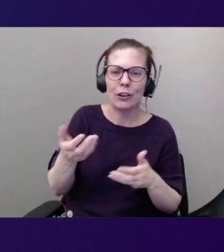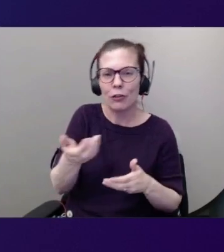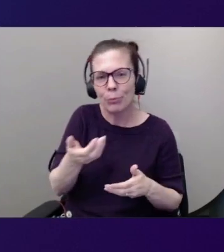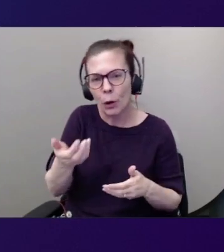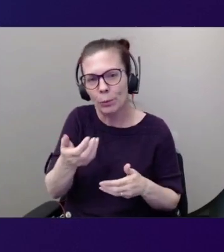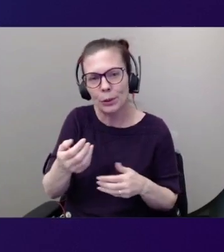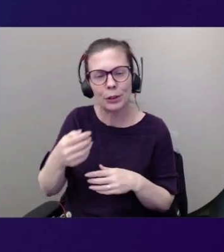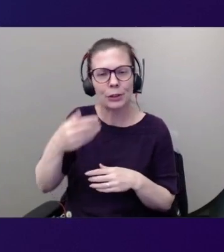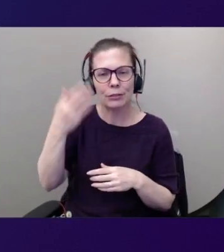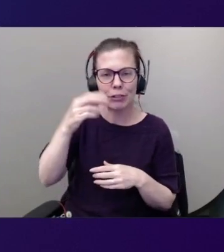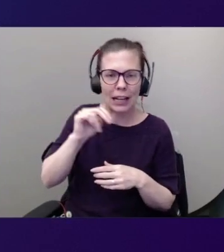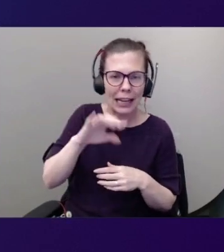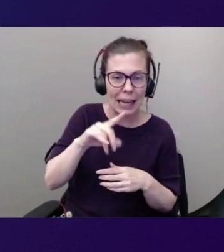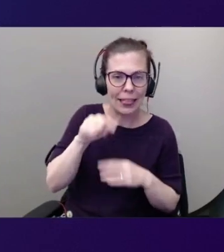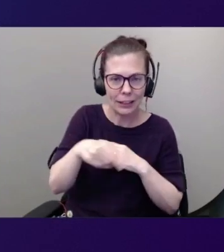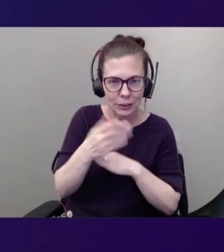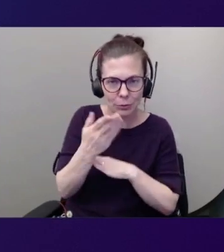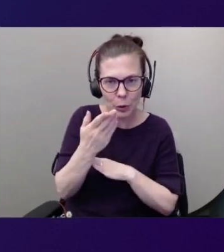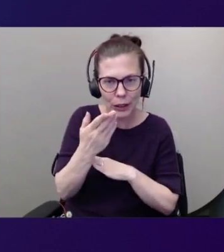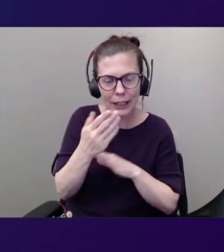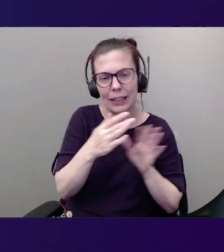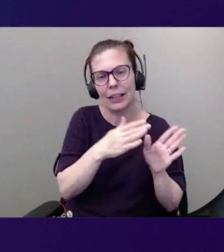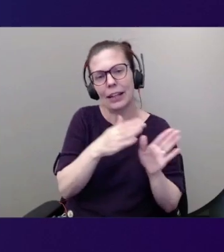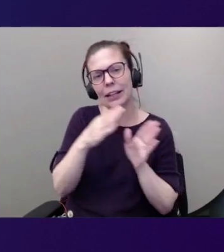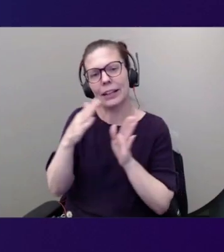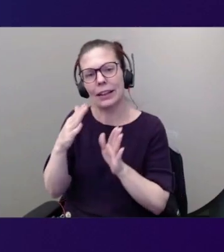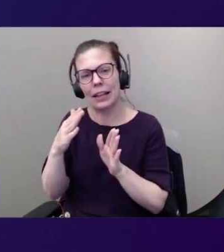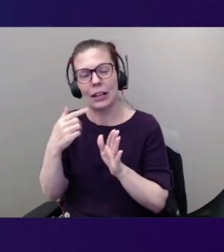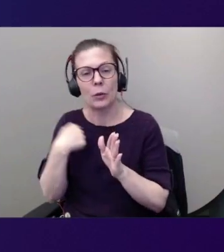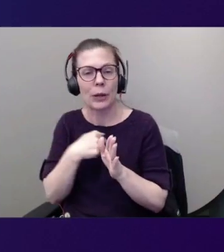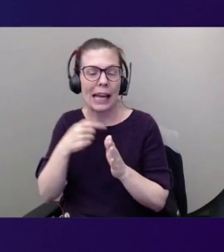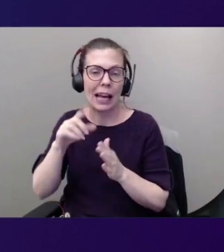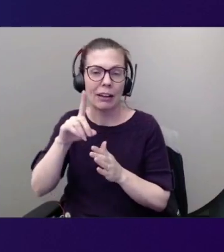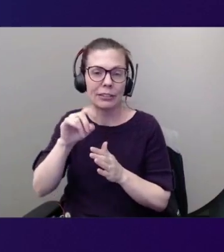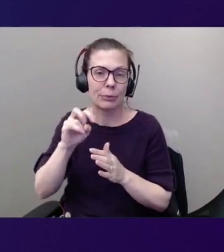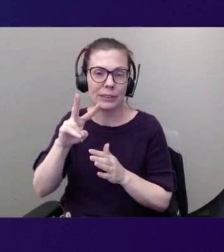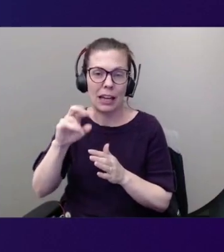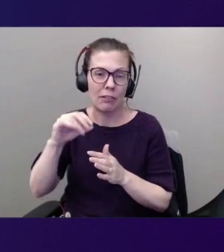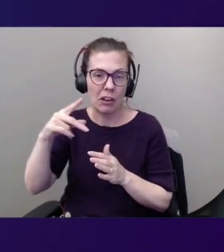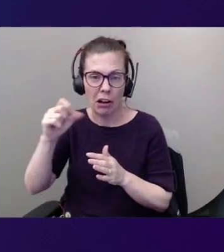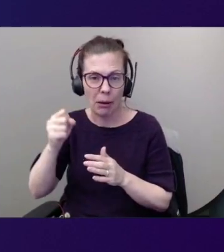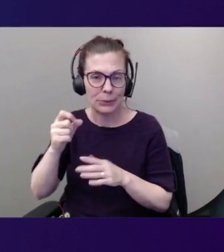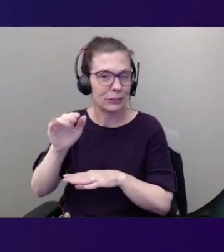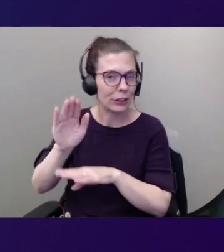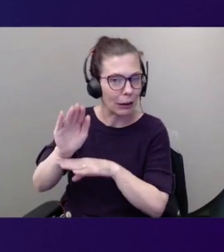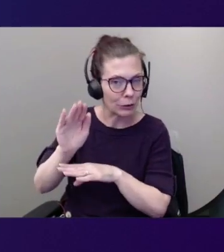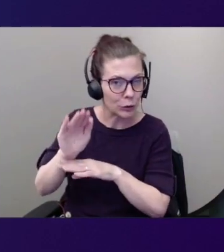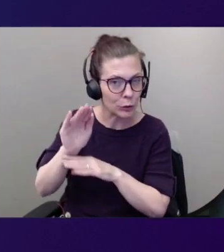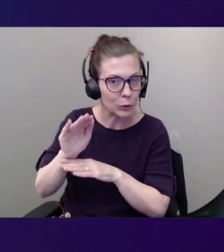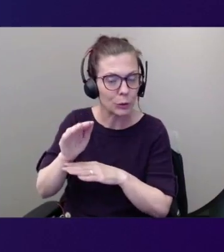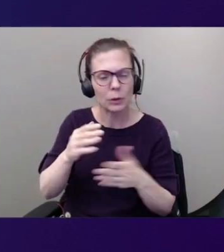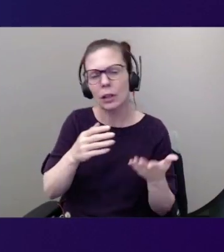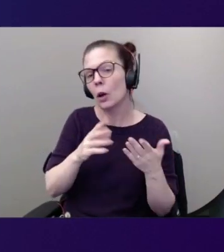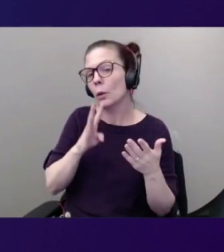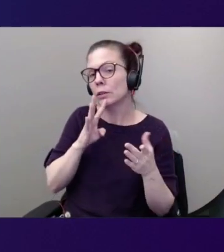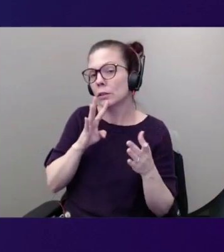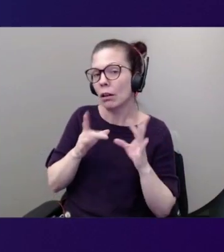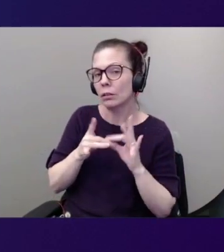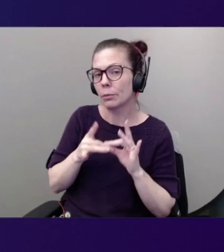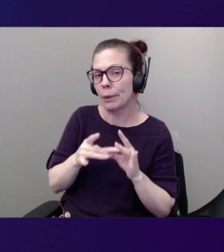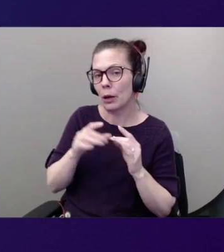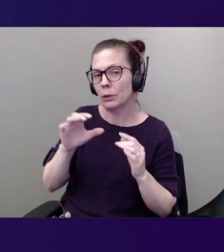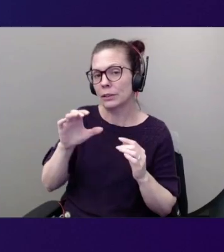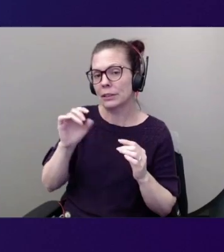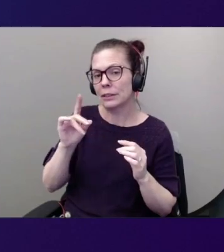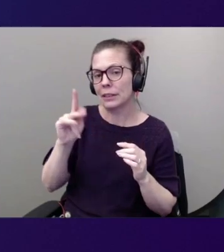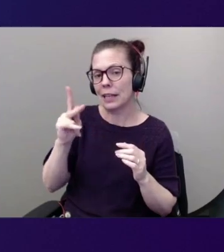the morning. We've moved over to a bit of some DevOps, I'd say, in the afternoon. We talked CDK already. We